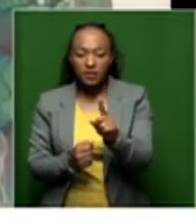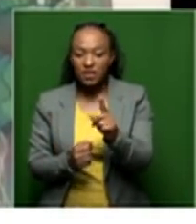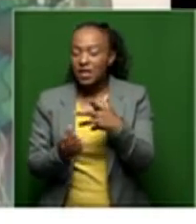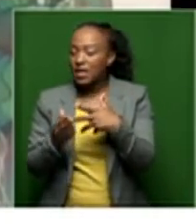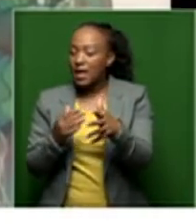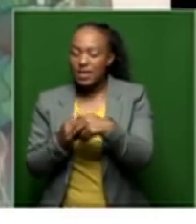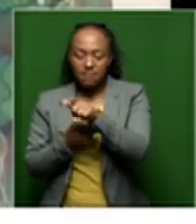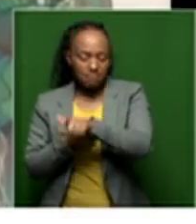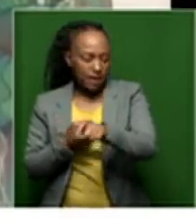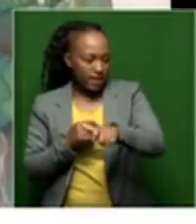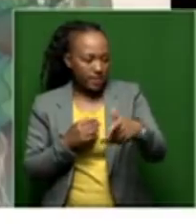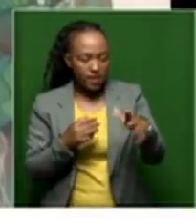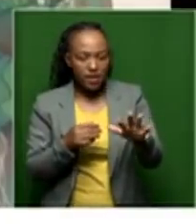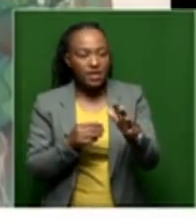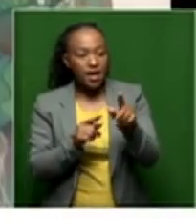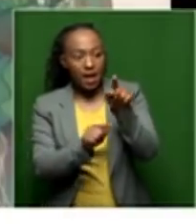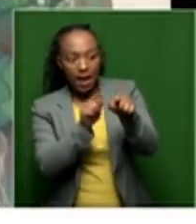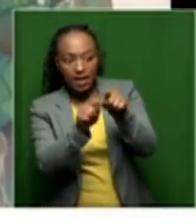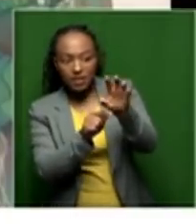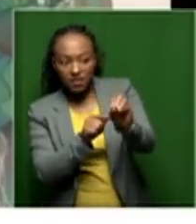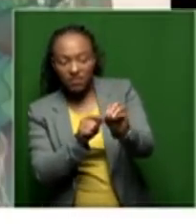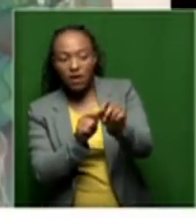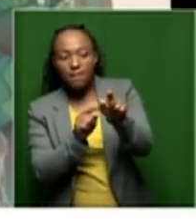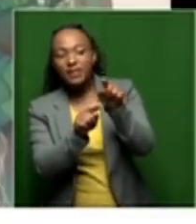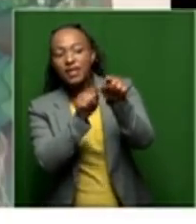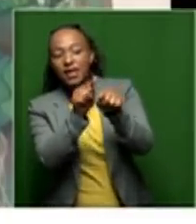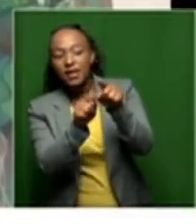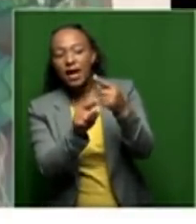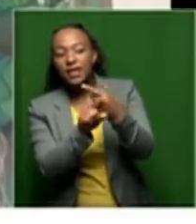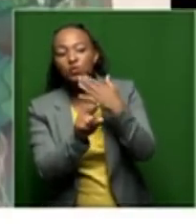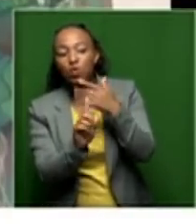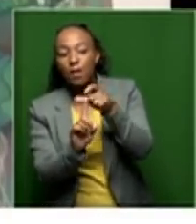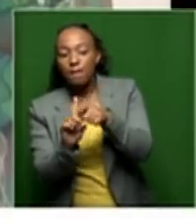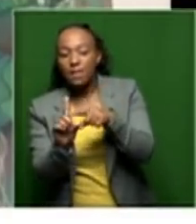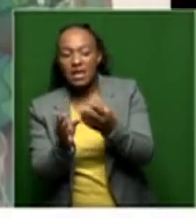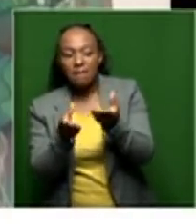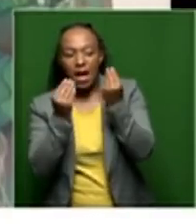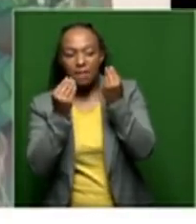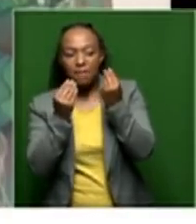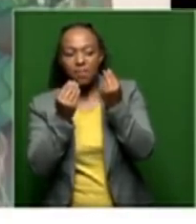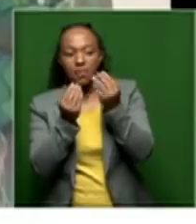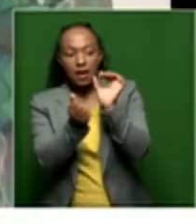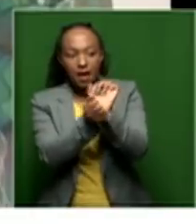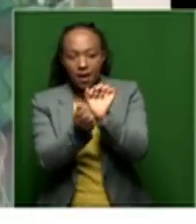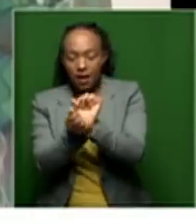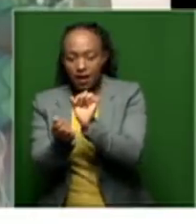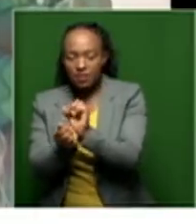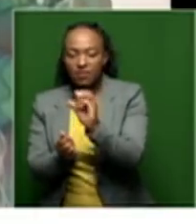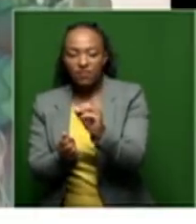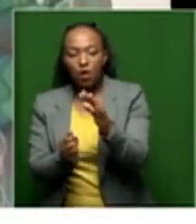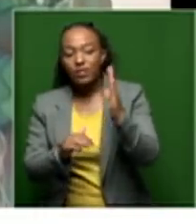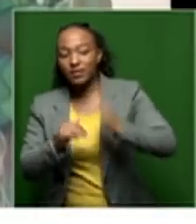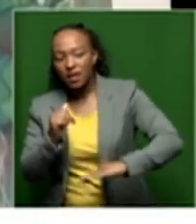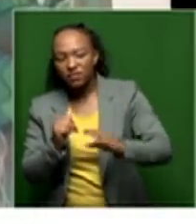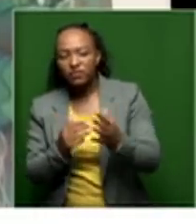any person who's got any allegations against them and finds themselves arrested or